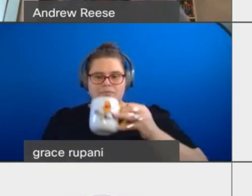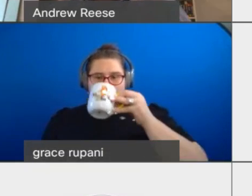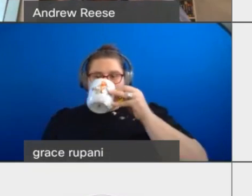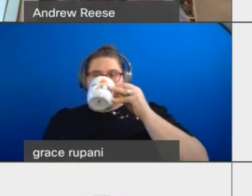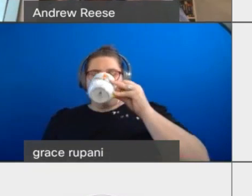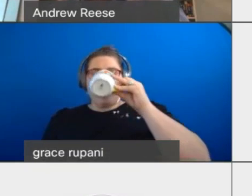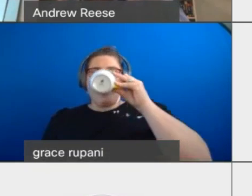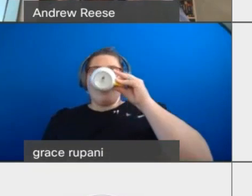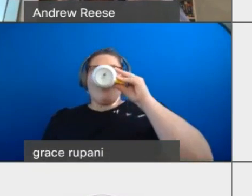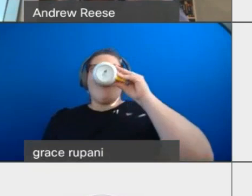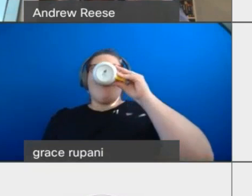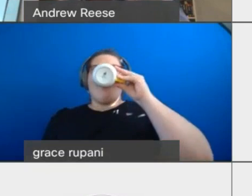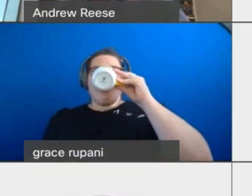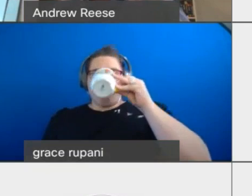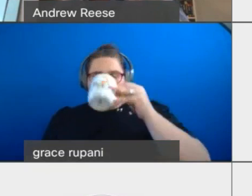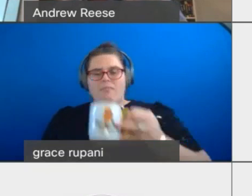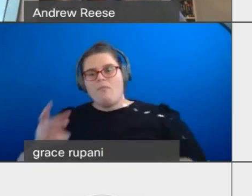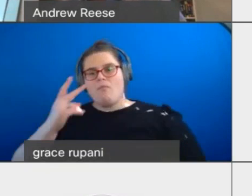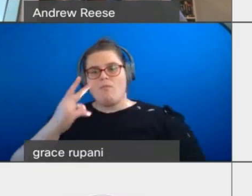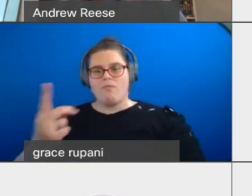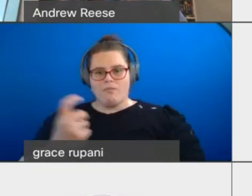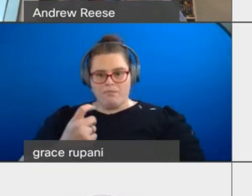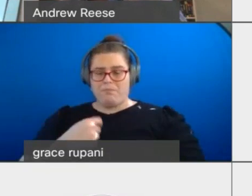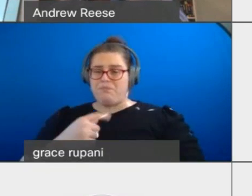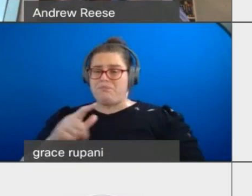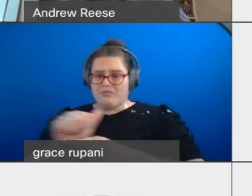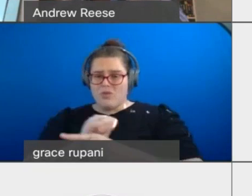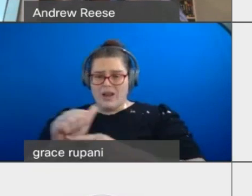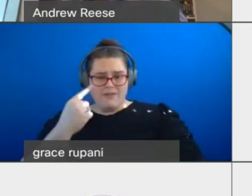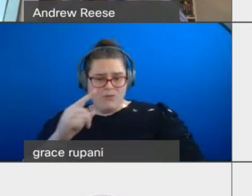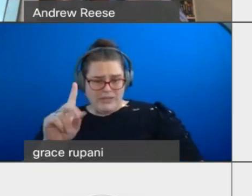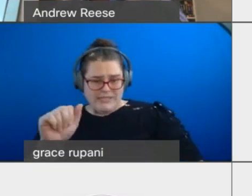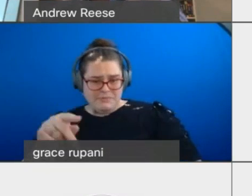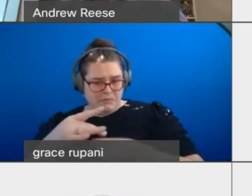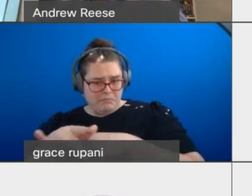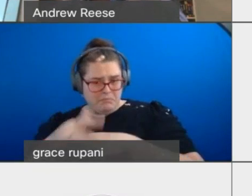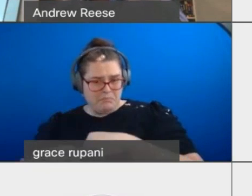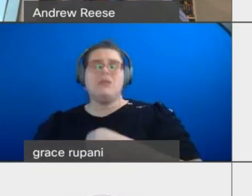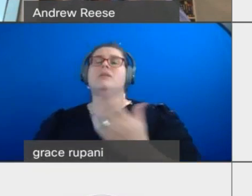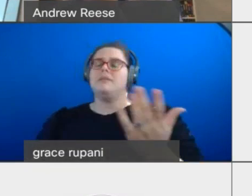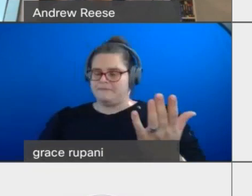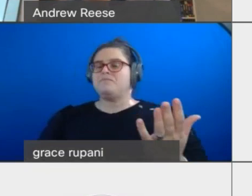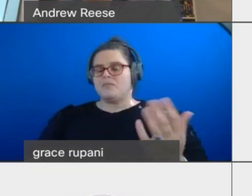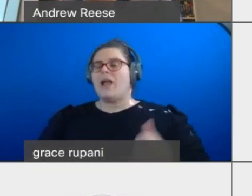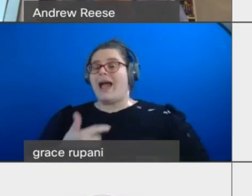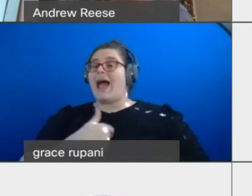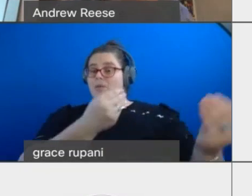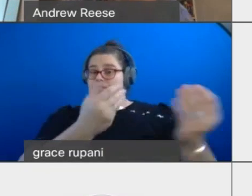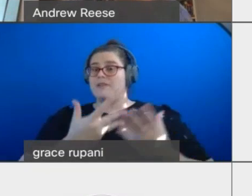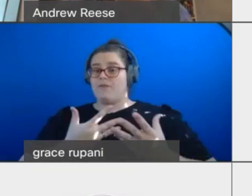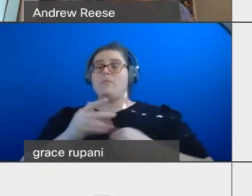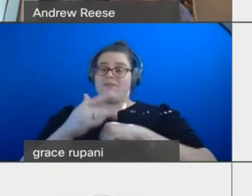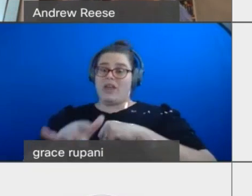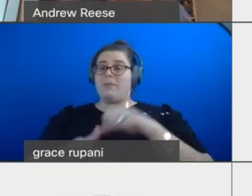Is there training for Sandata for DSPs? Yes, I'm informed that it's a very high level training. The real